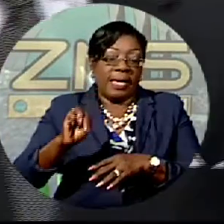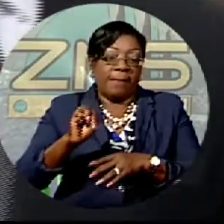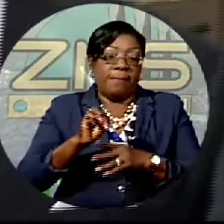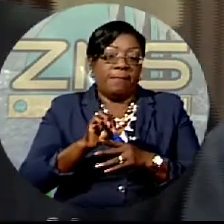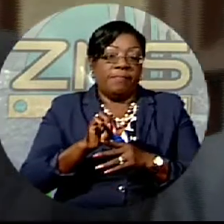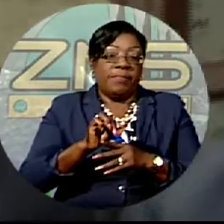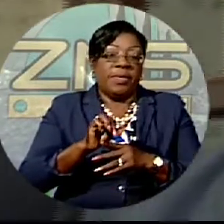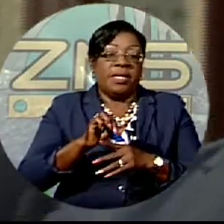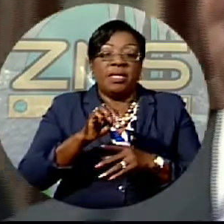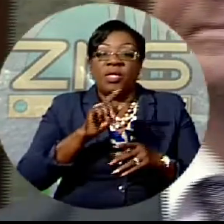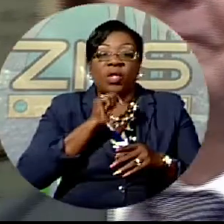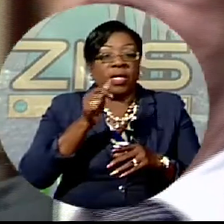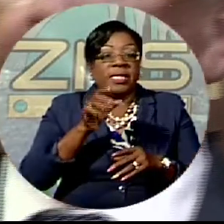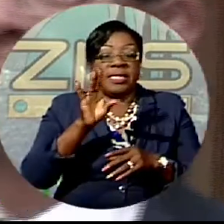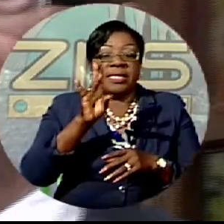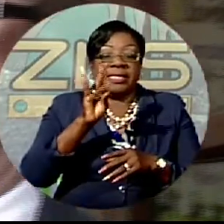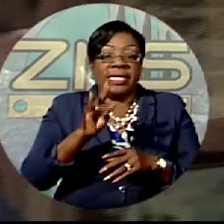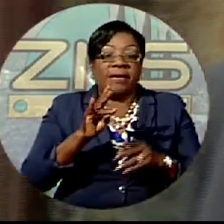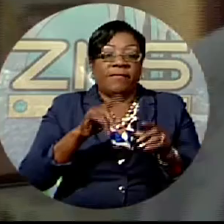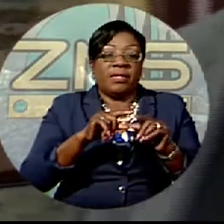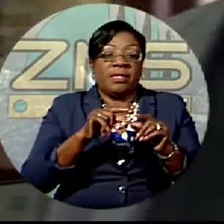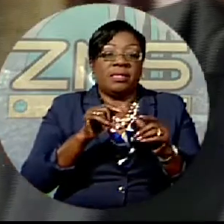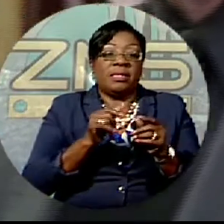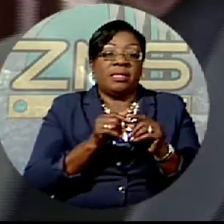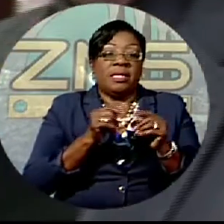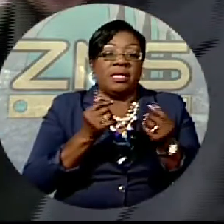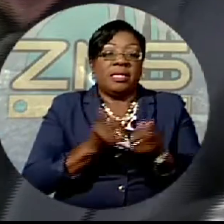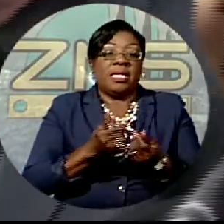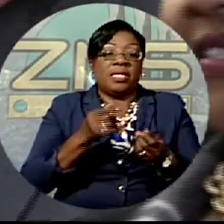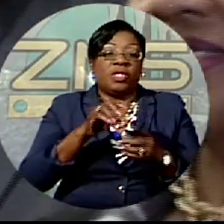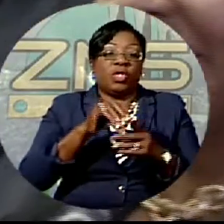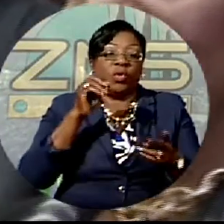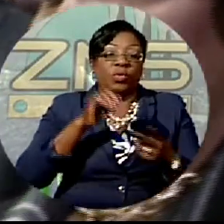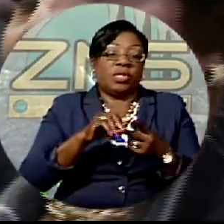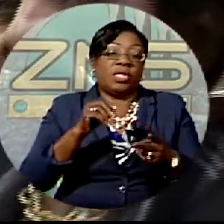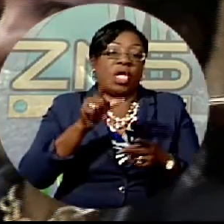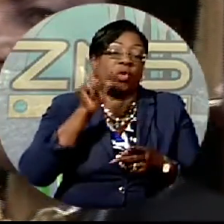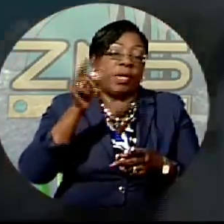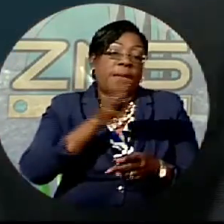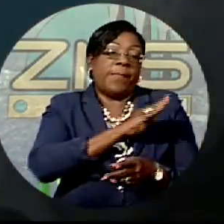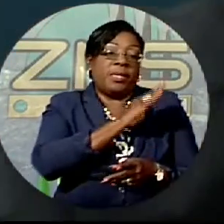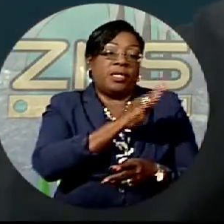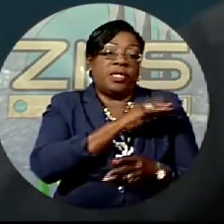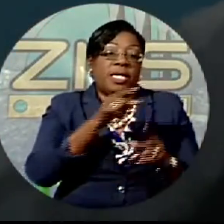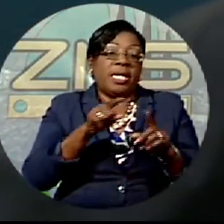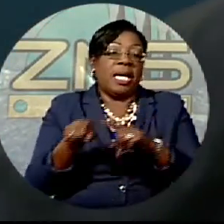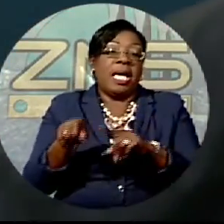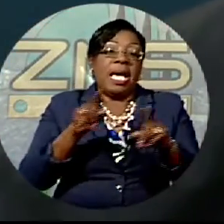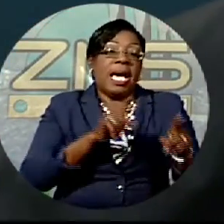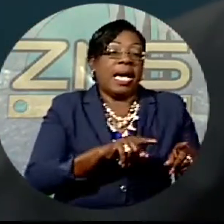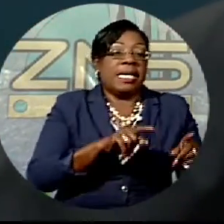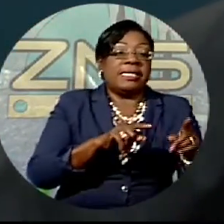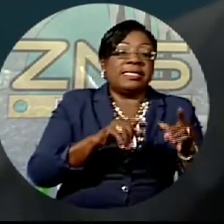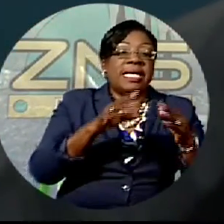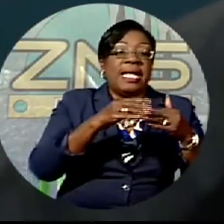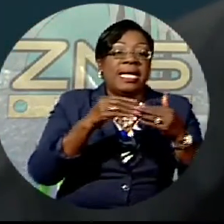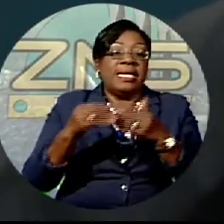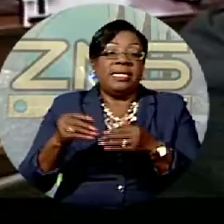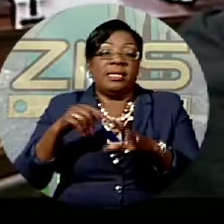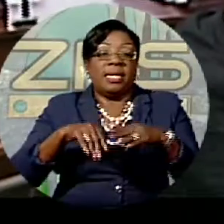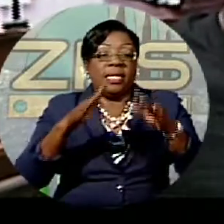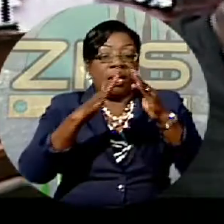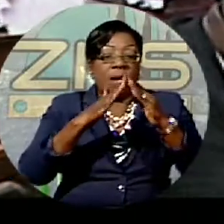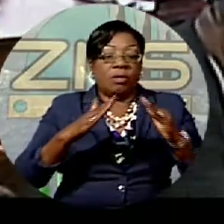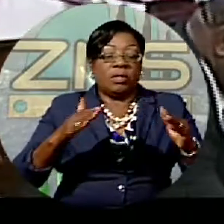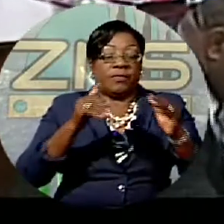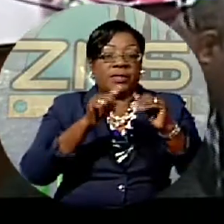Rebel Seven, headed by the leader of Her Majesty's loyal opposition Loretta Butler Turner last month, DNA Deputy Leader Chris Mortimer says there